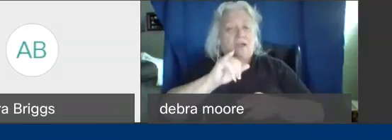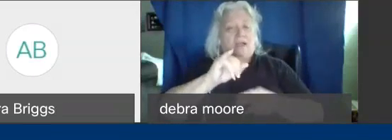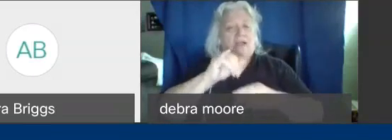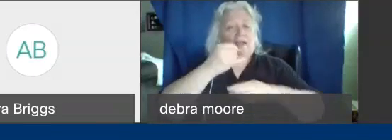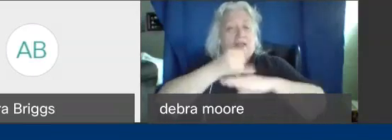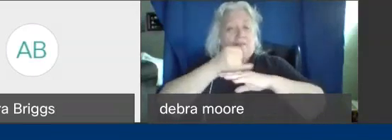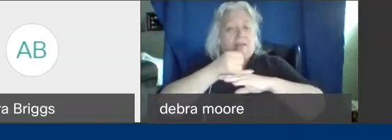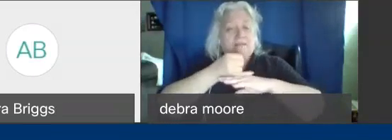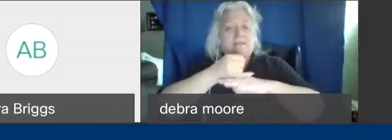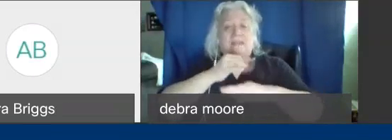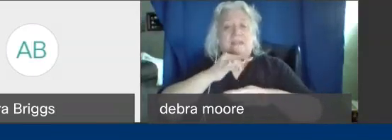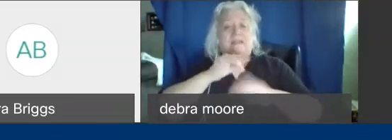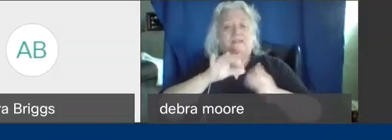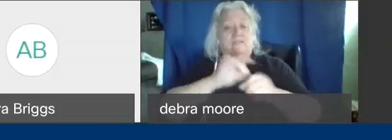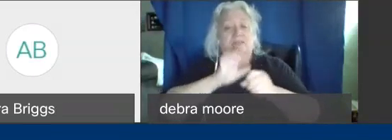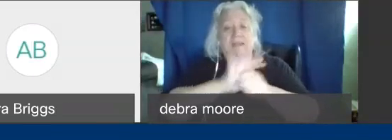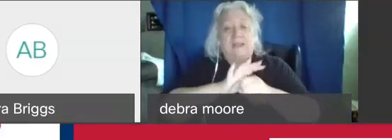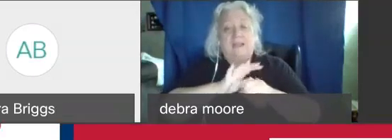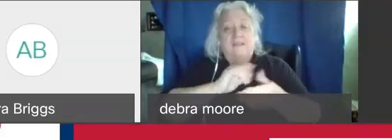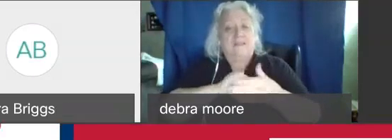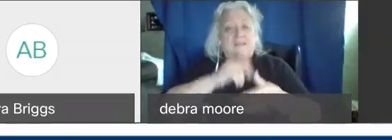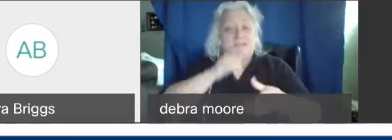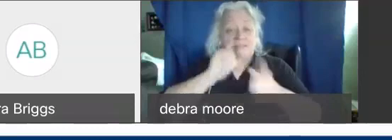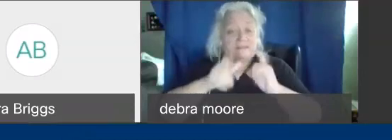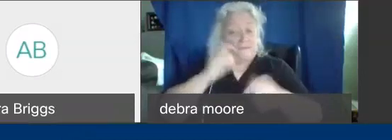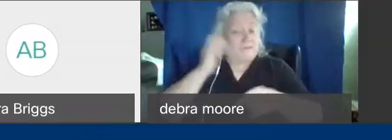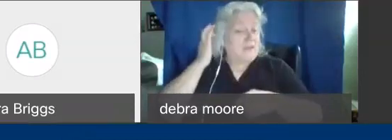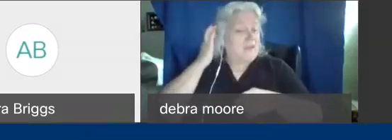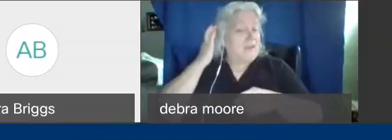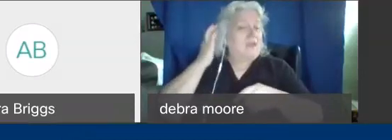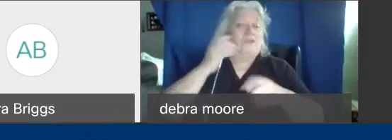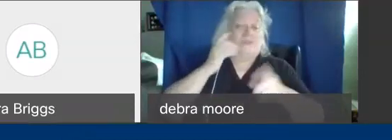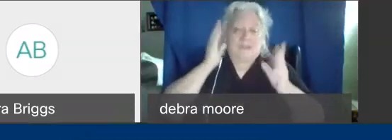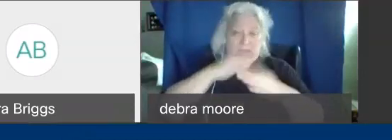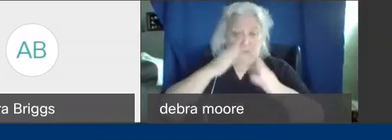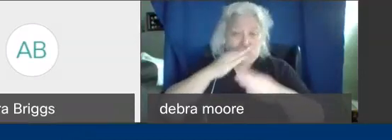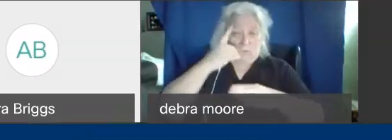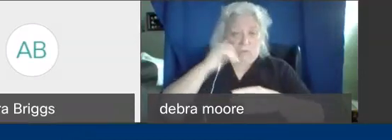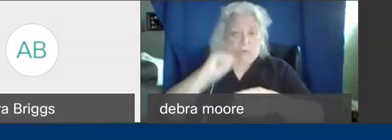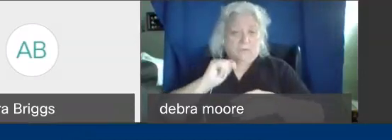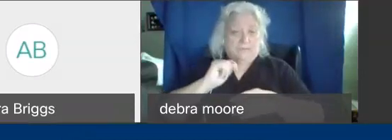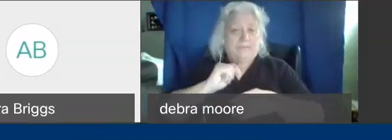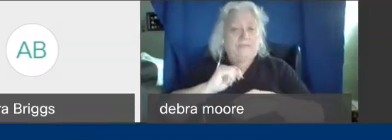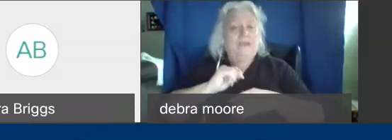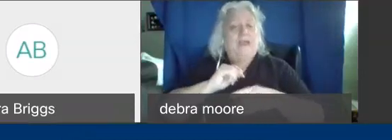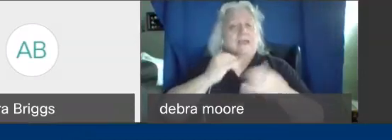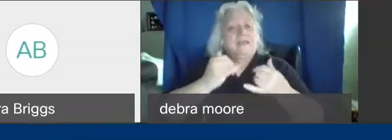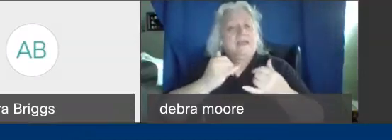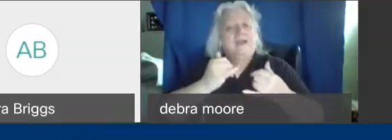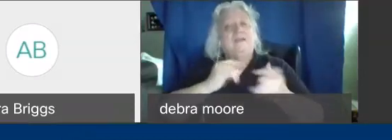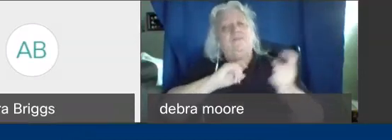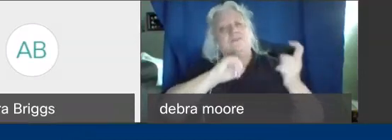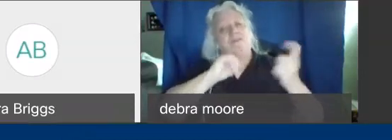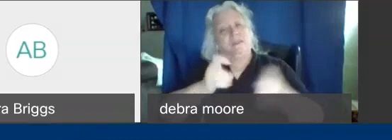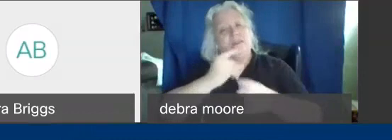actions. Just to summarize that for you. Now, providing alcohol to minors is a Class A misdemeanor, so that